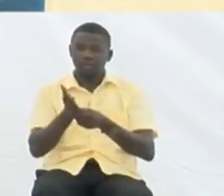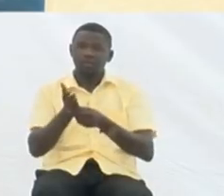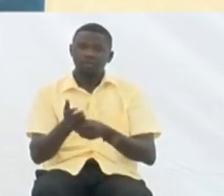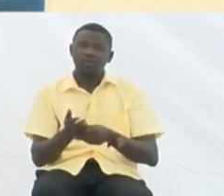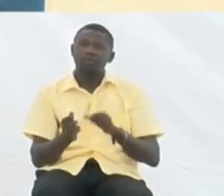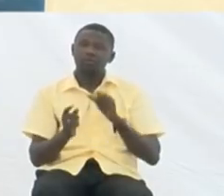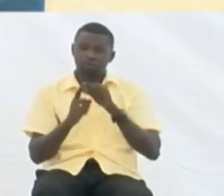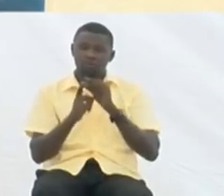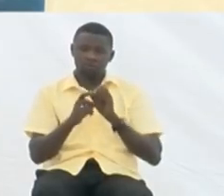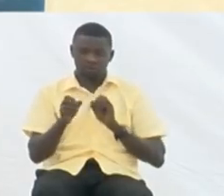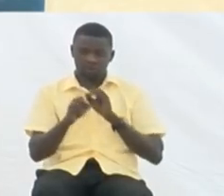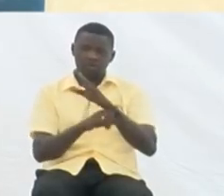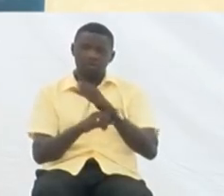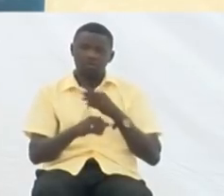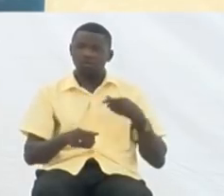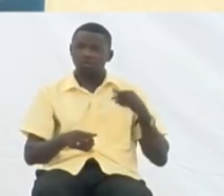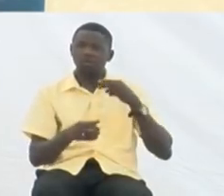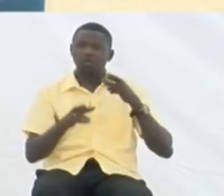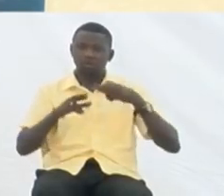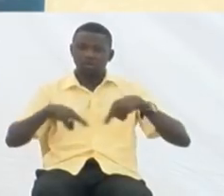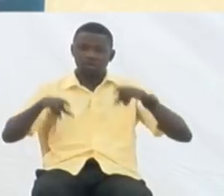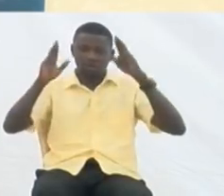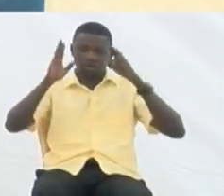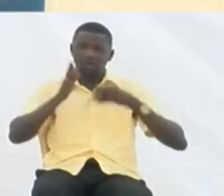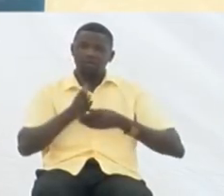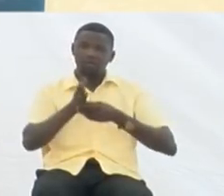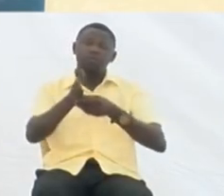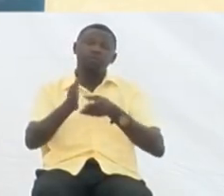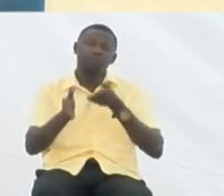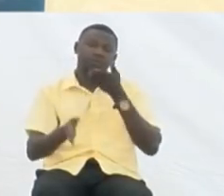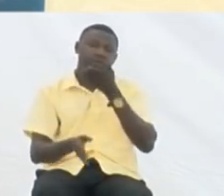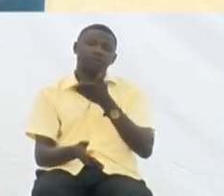the Alcalo's message got to the Imam.